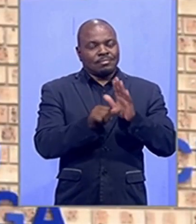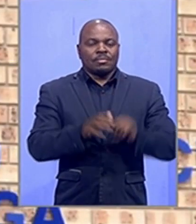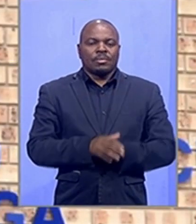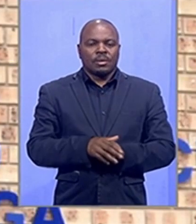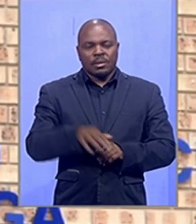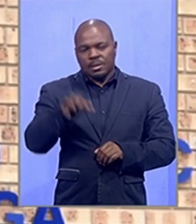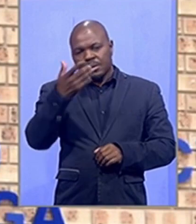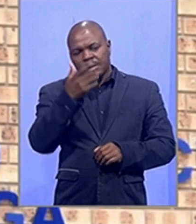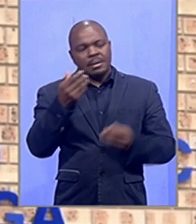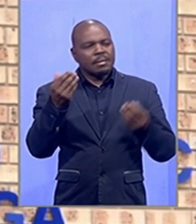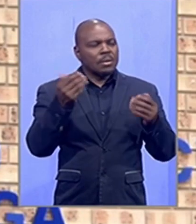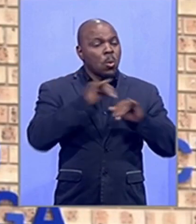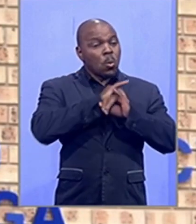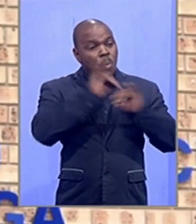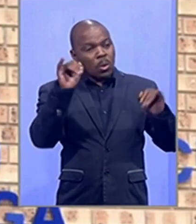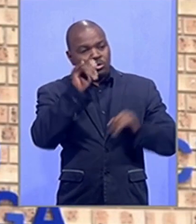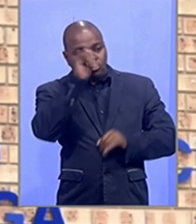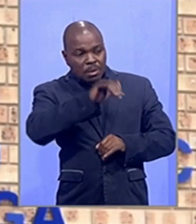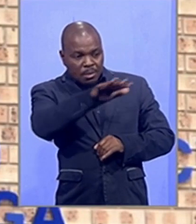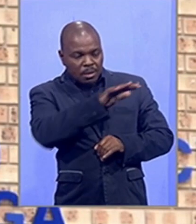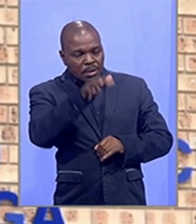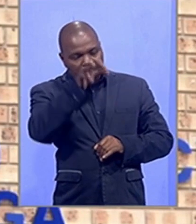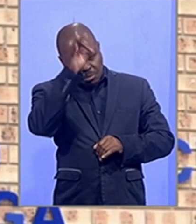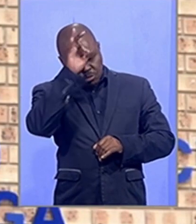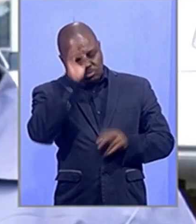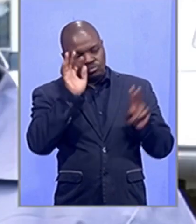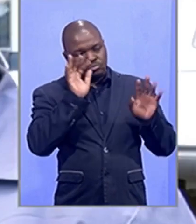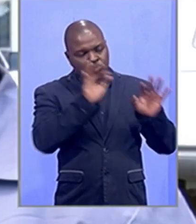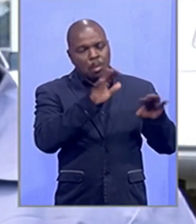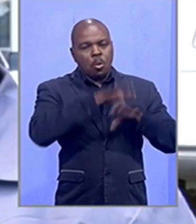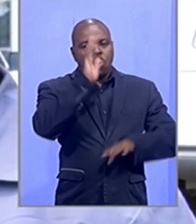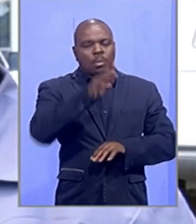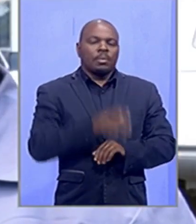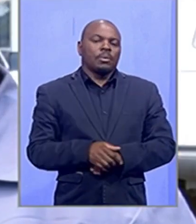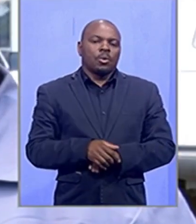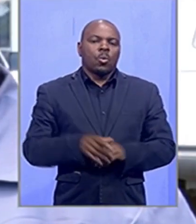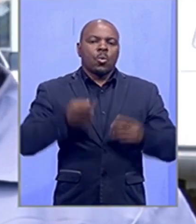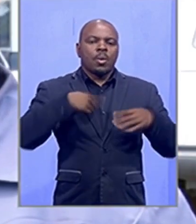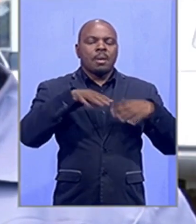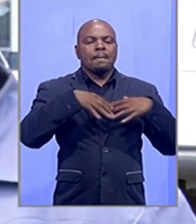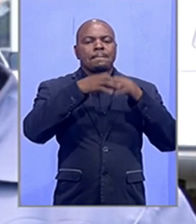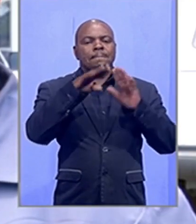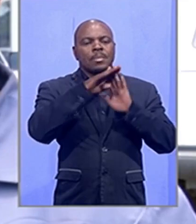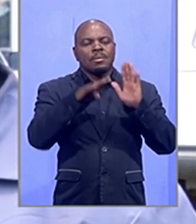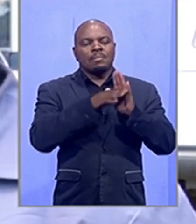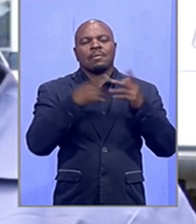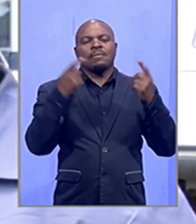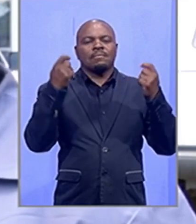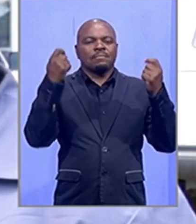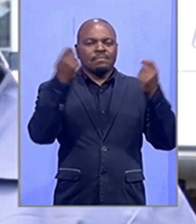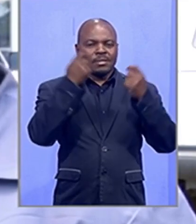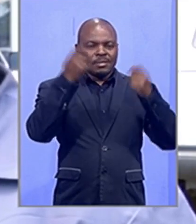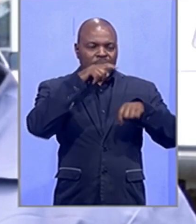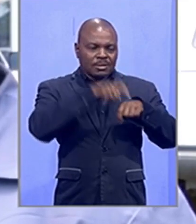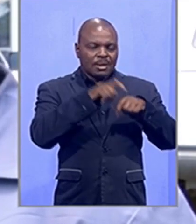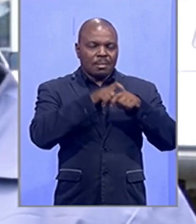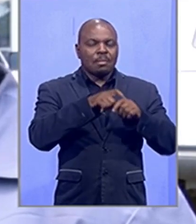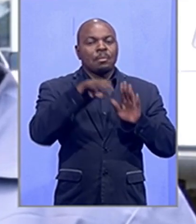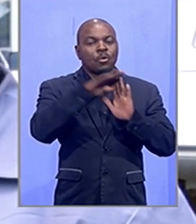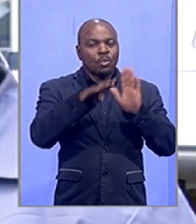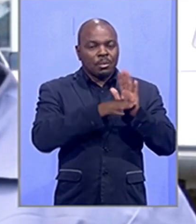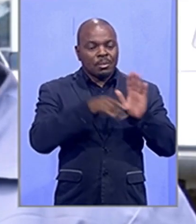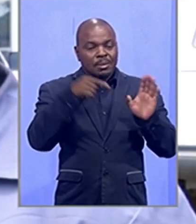mafelong a wa tumilego ka bosenyi gausi le mafelo a boeti. We have just launched the Operation Festive Season, which